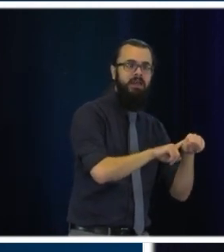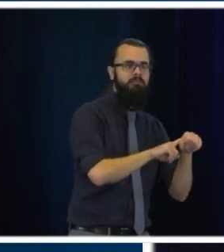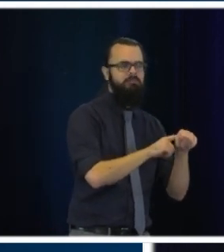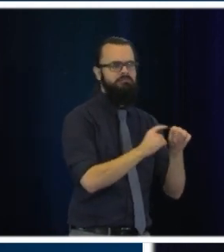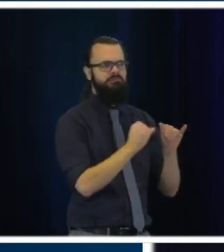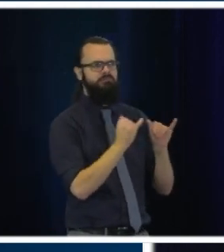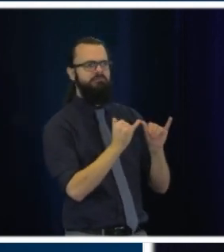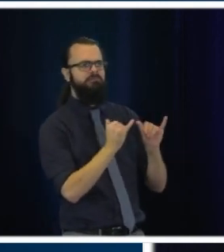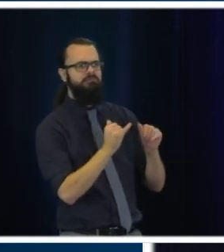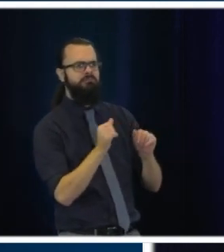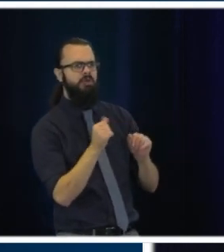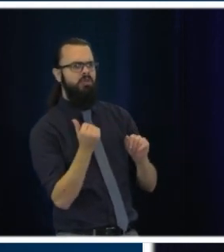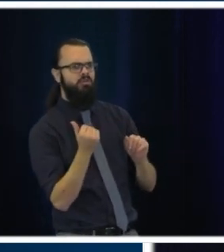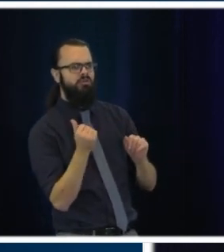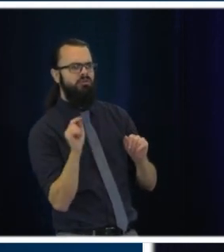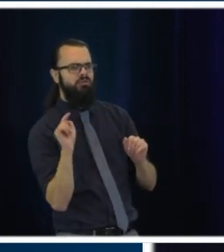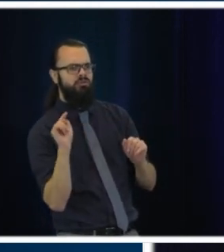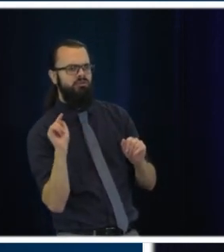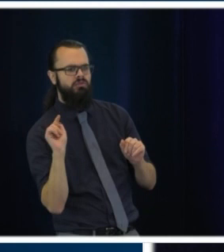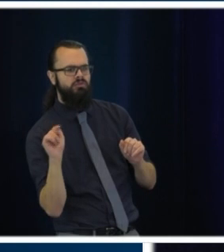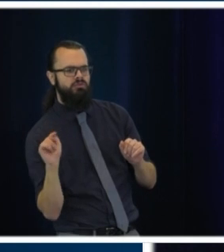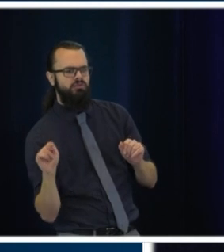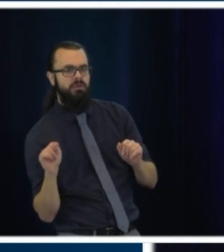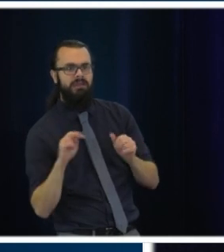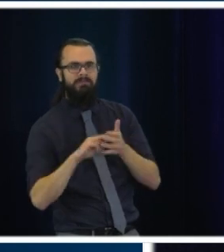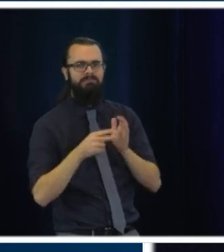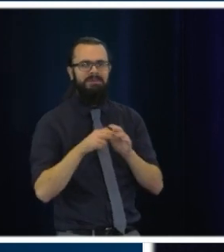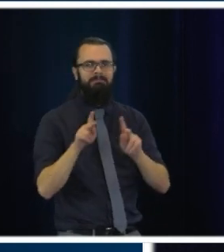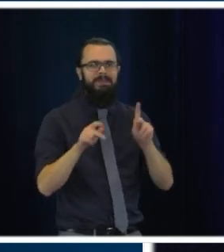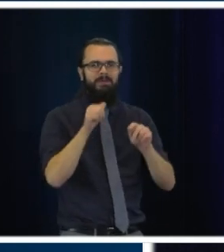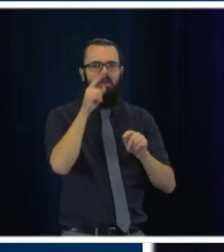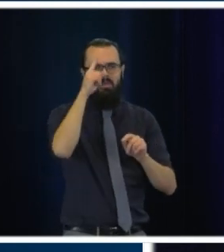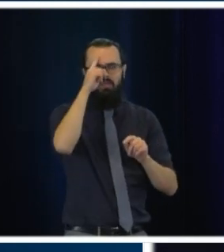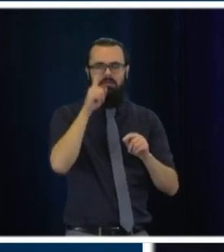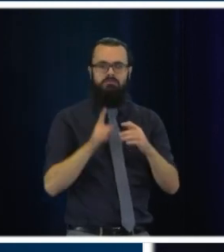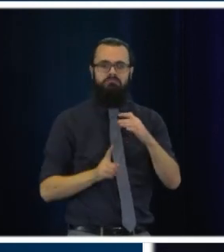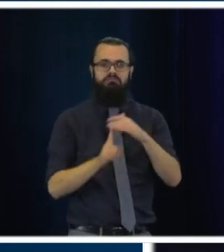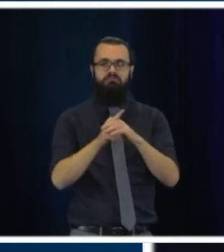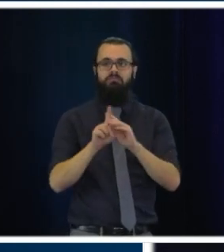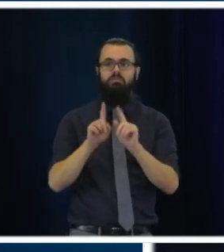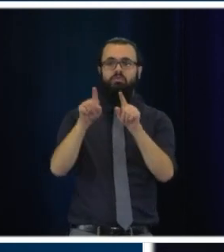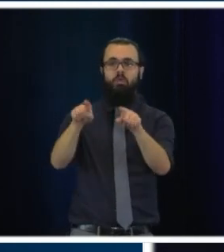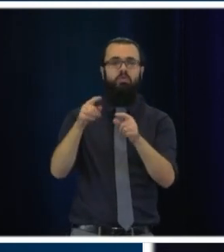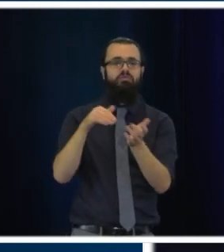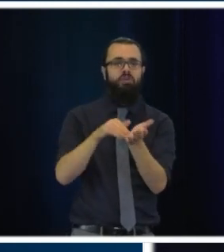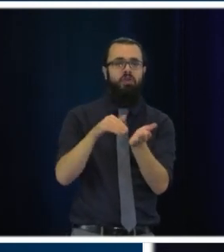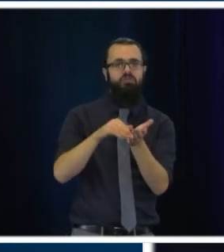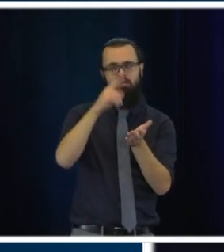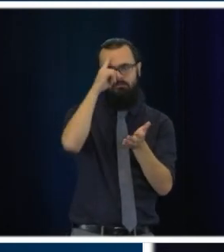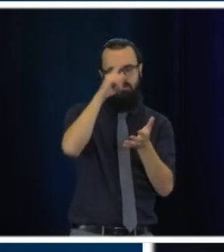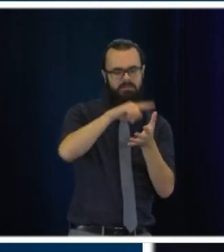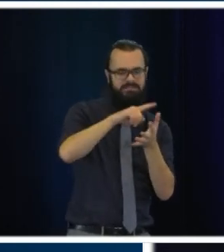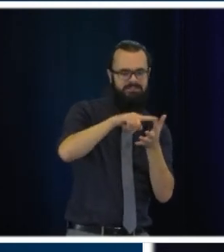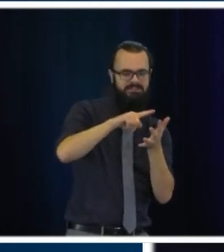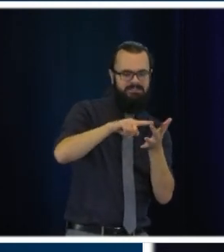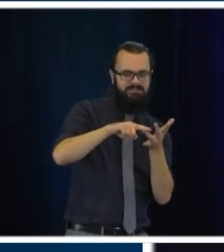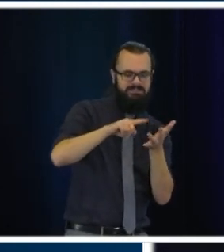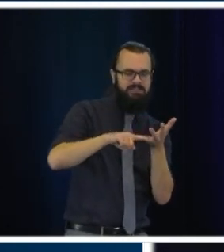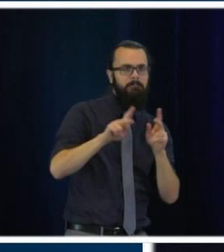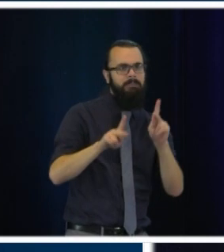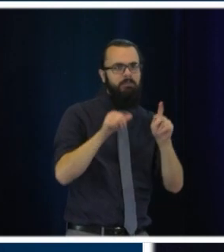and automatically say, oh, you have lead poisoning, just like you would if you have strep throat or if a cold or a stomach